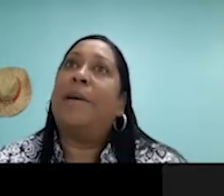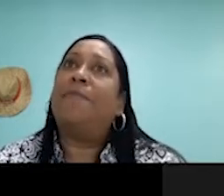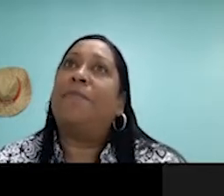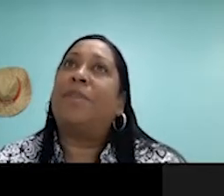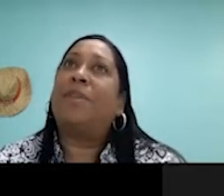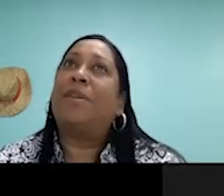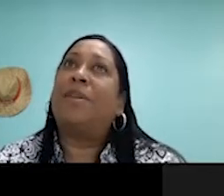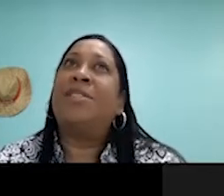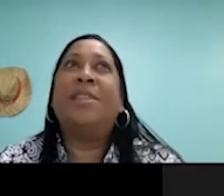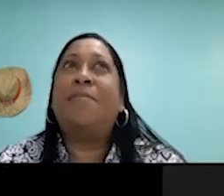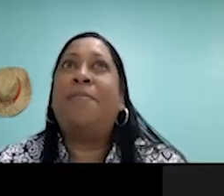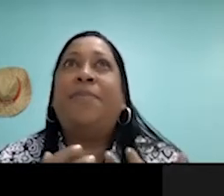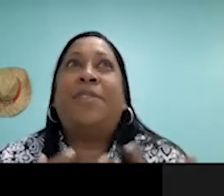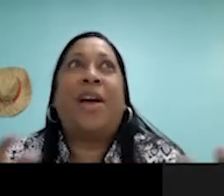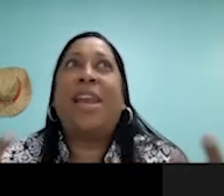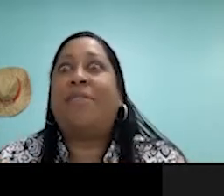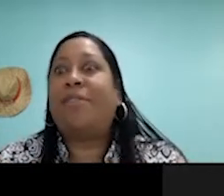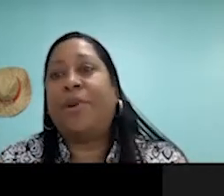these persons